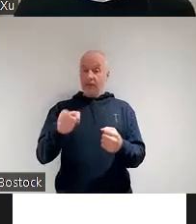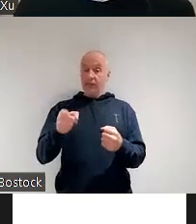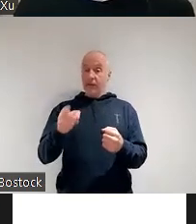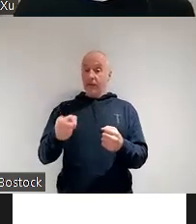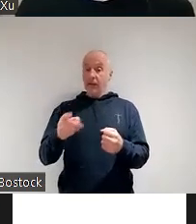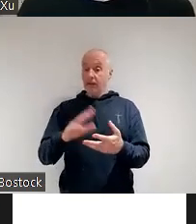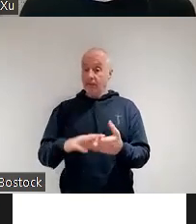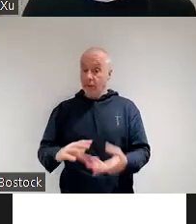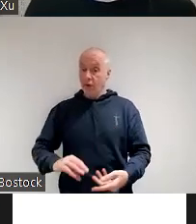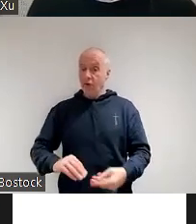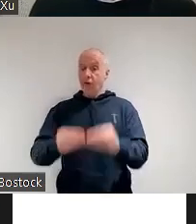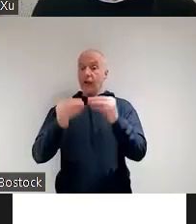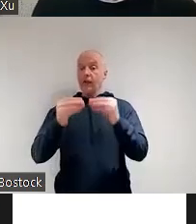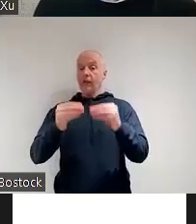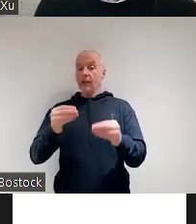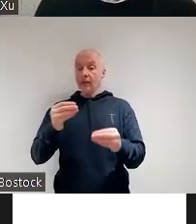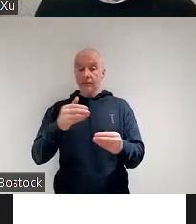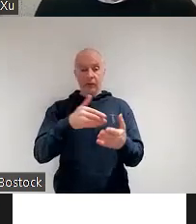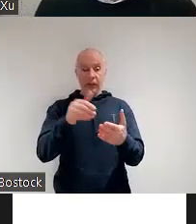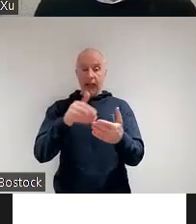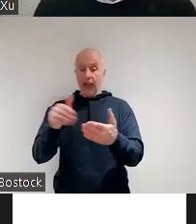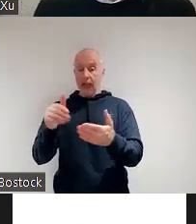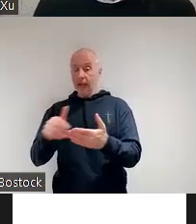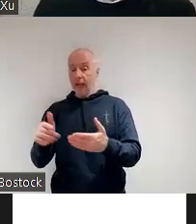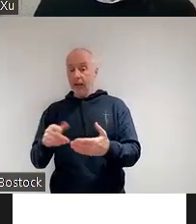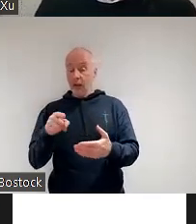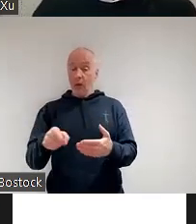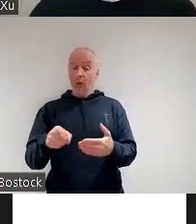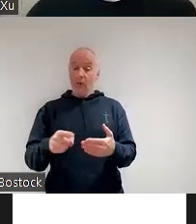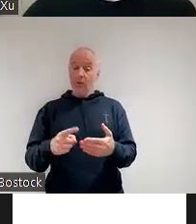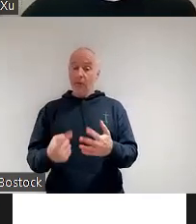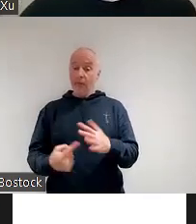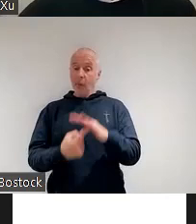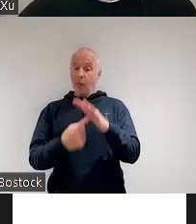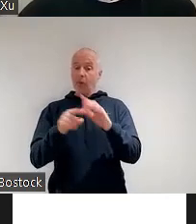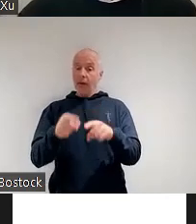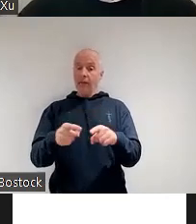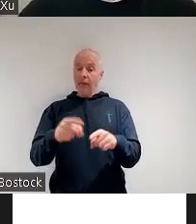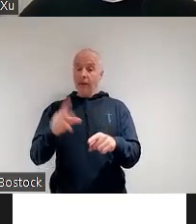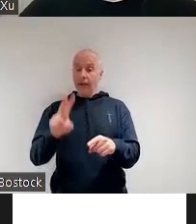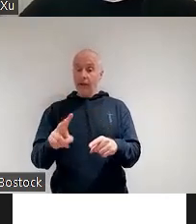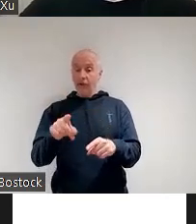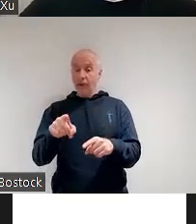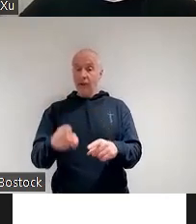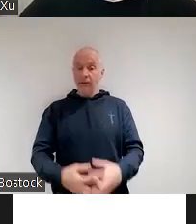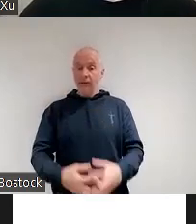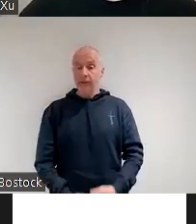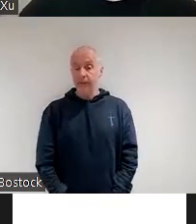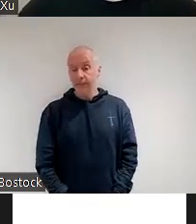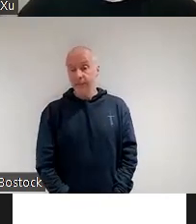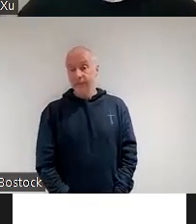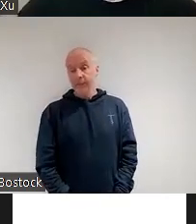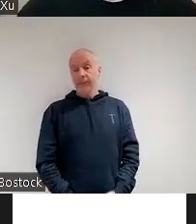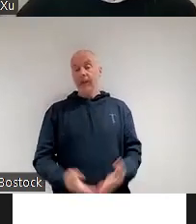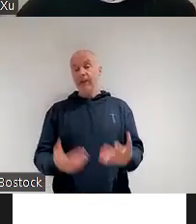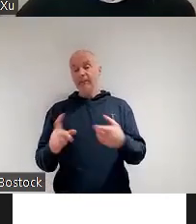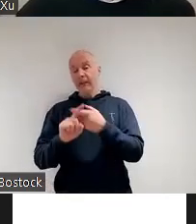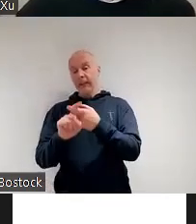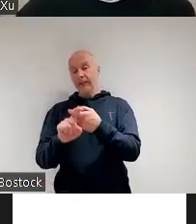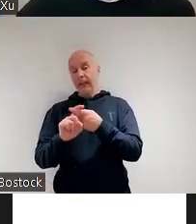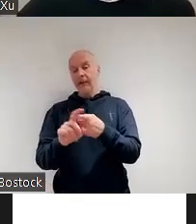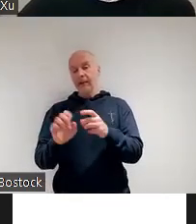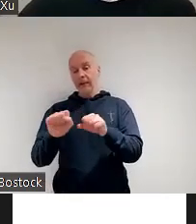of CO2 out there. So they also needs to be electrified. But they obviously, depending on the application, depending on the